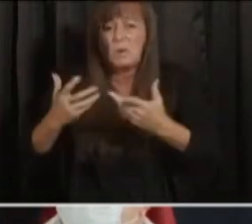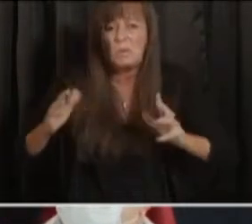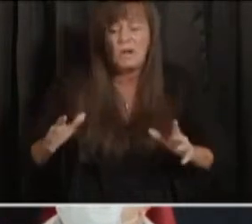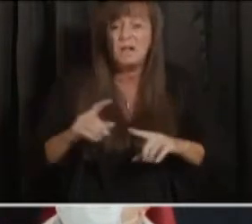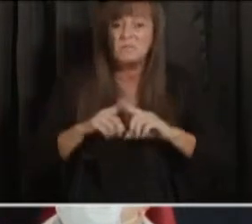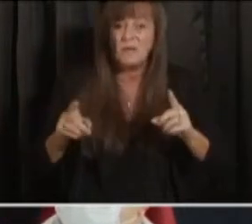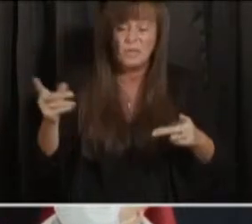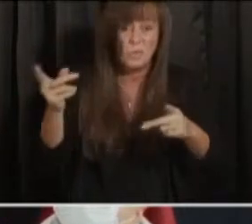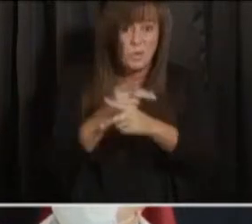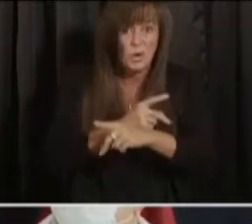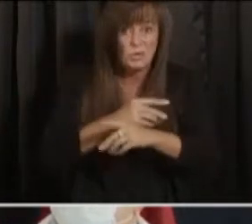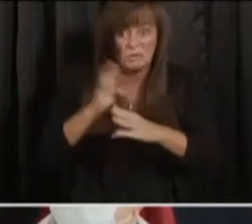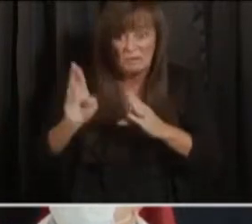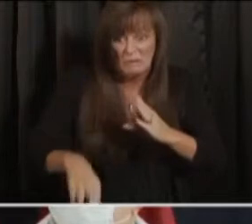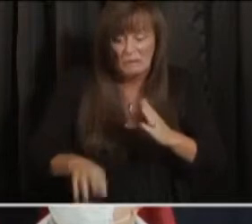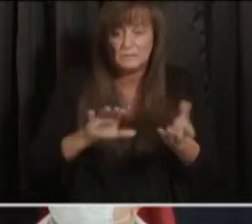else.